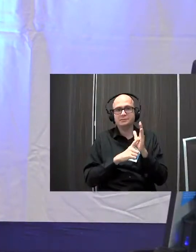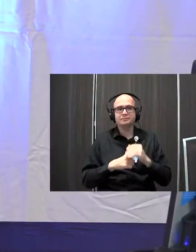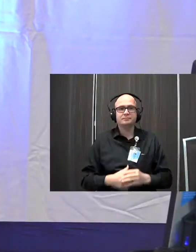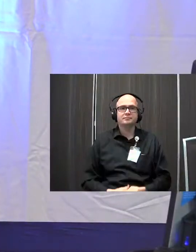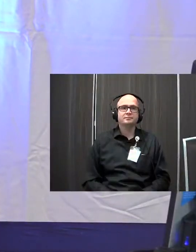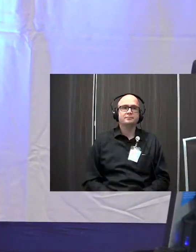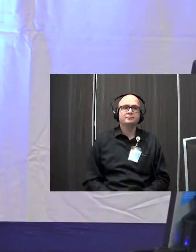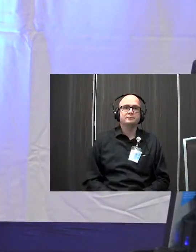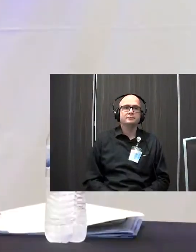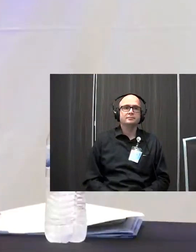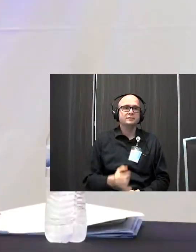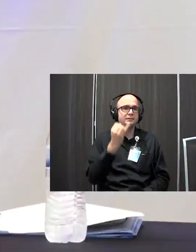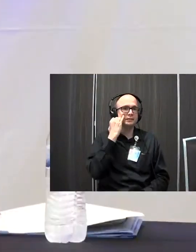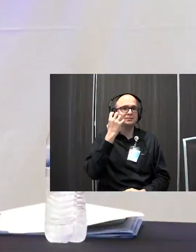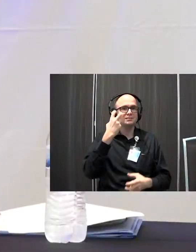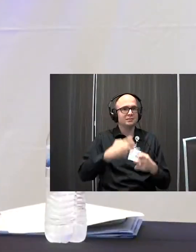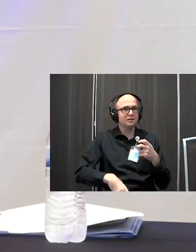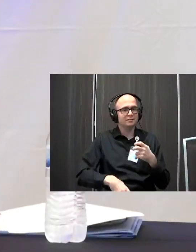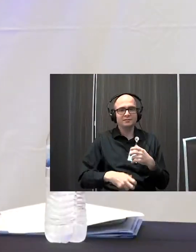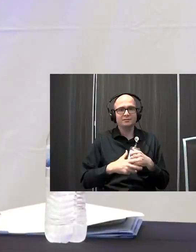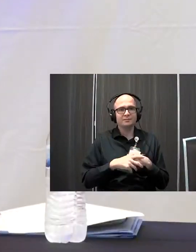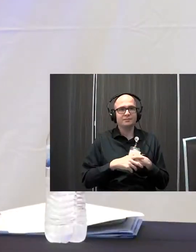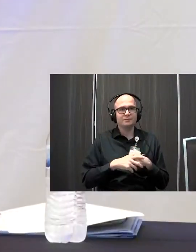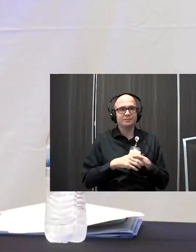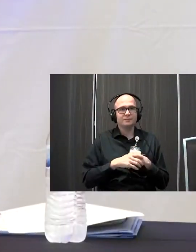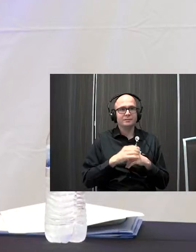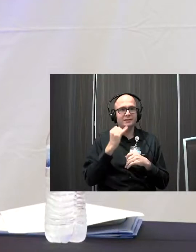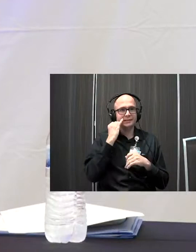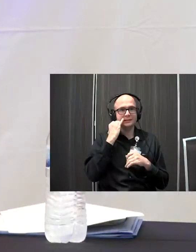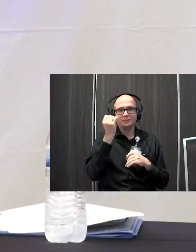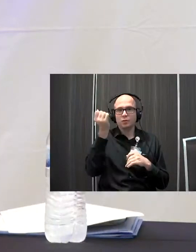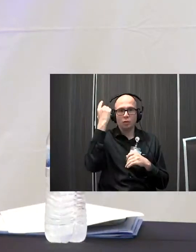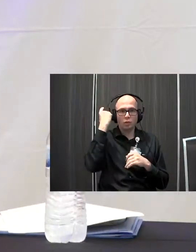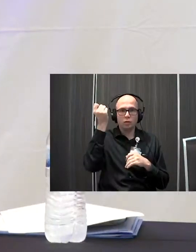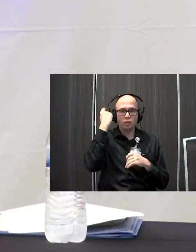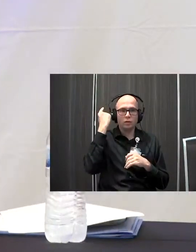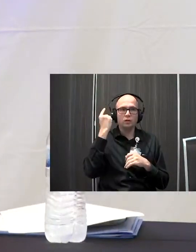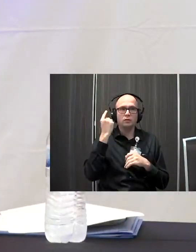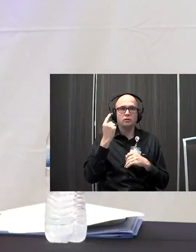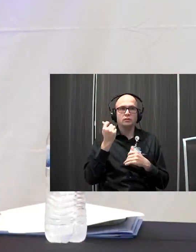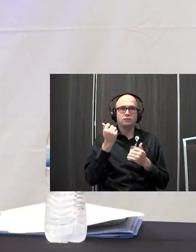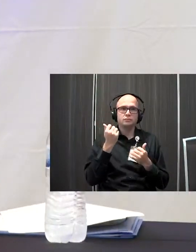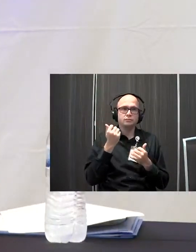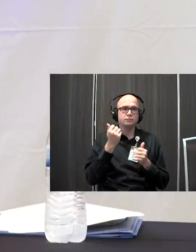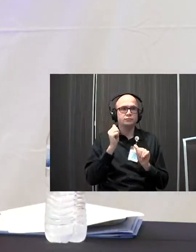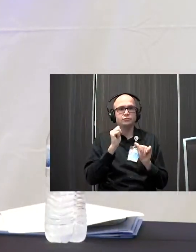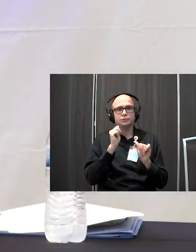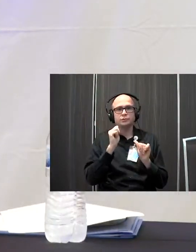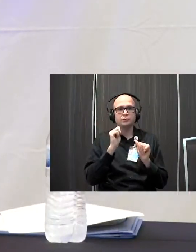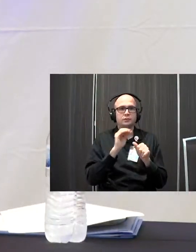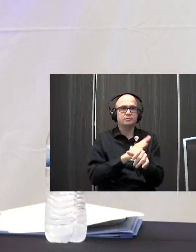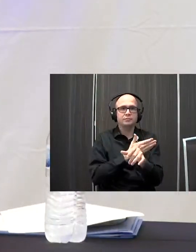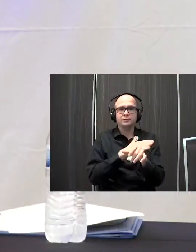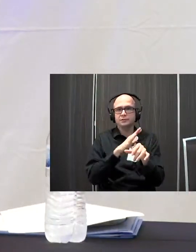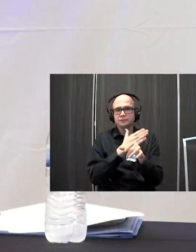if it's hard for the child, if they're not yet at a standing and it's sensory seeking, Absolutely. you could even use the music where they've got those